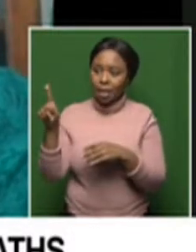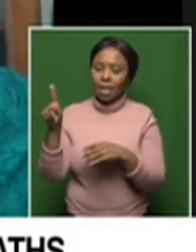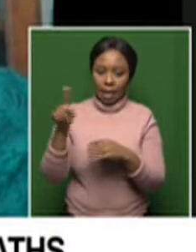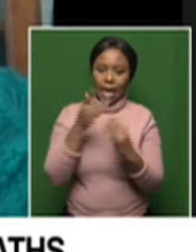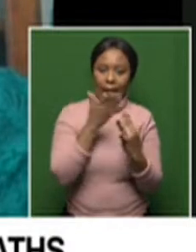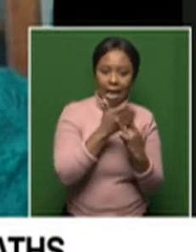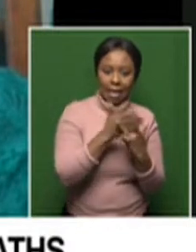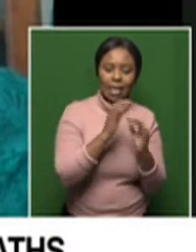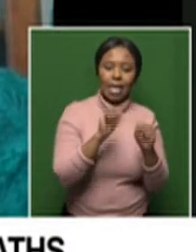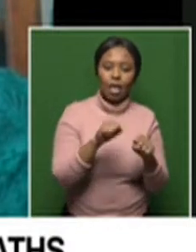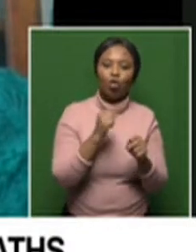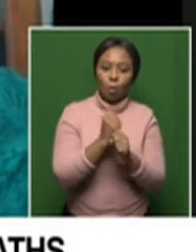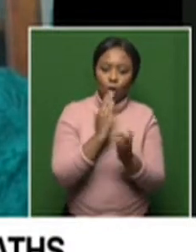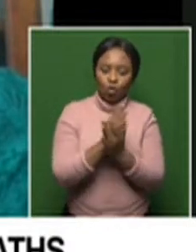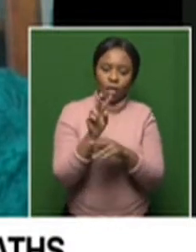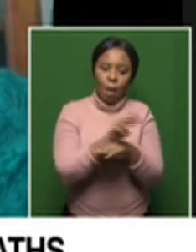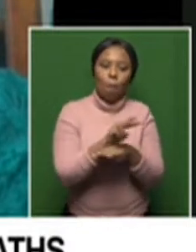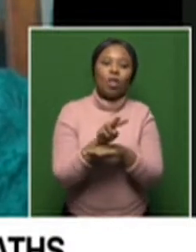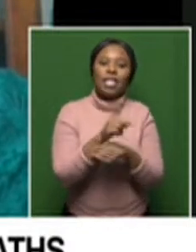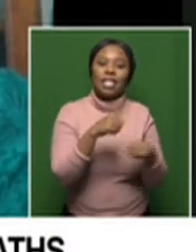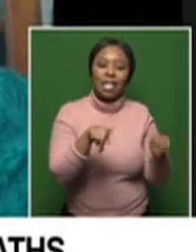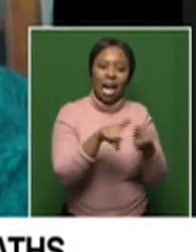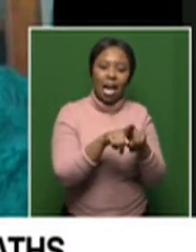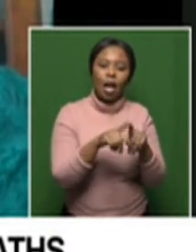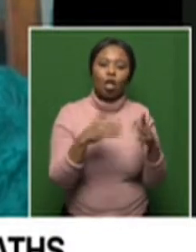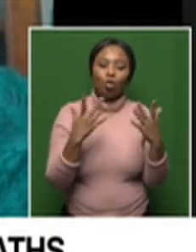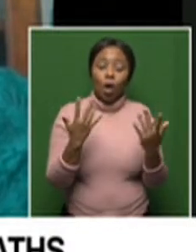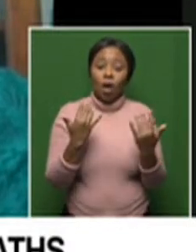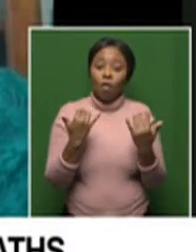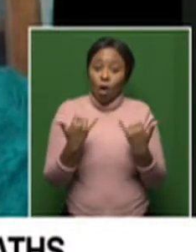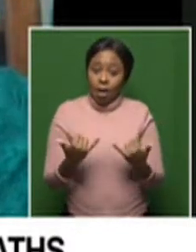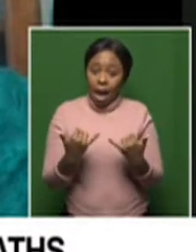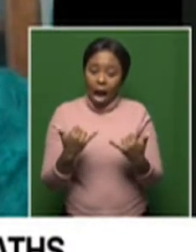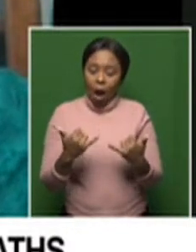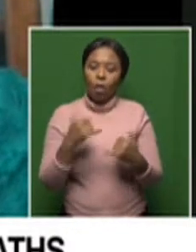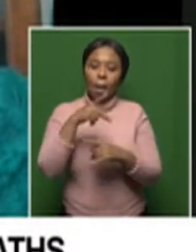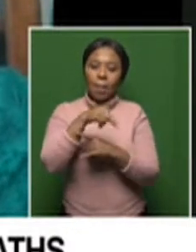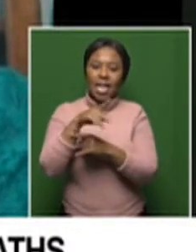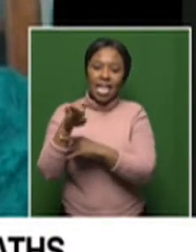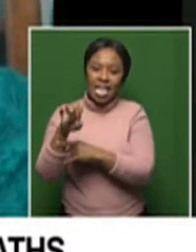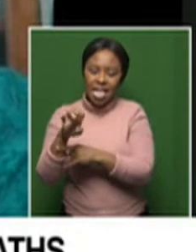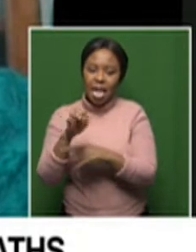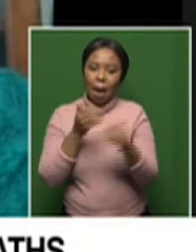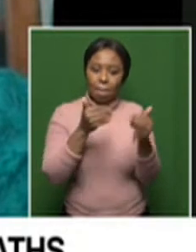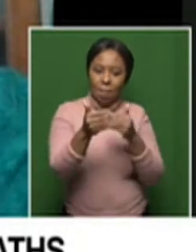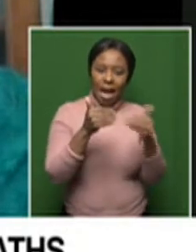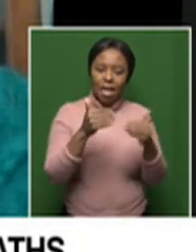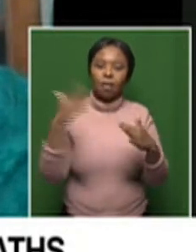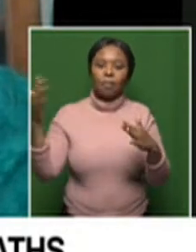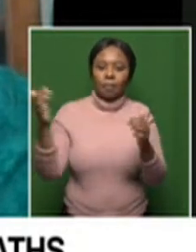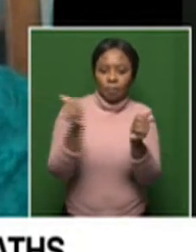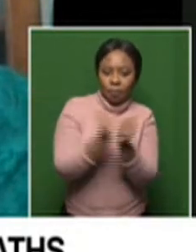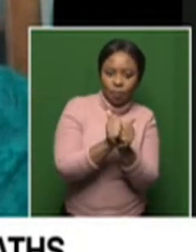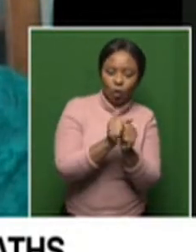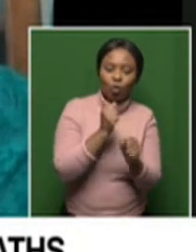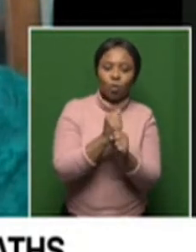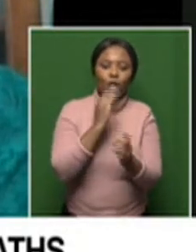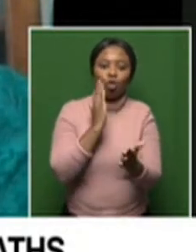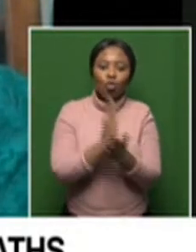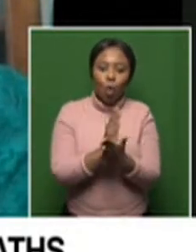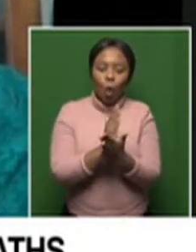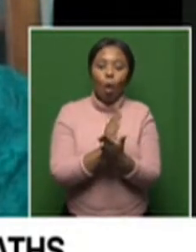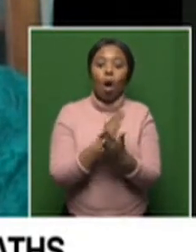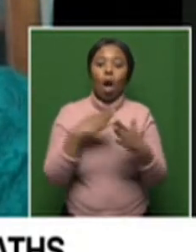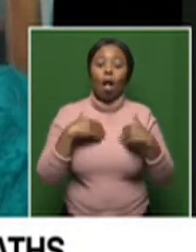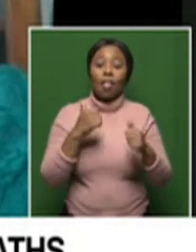to be able to monitor this. In this regard, PPEs are managed by a collective that puts the safety of our valued